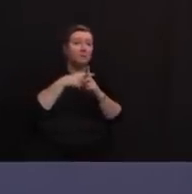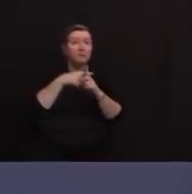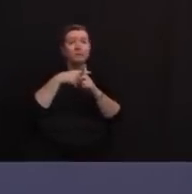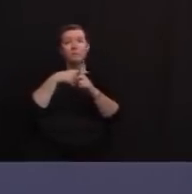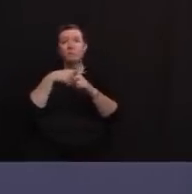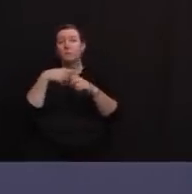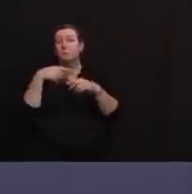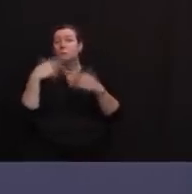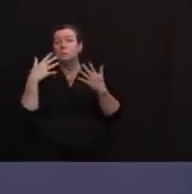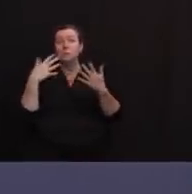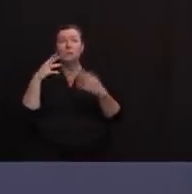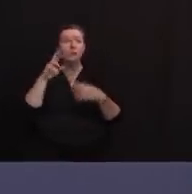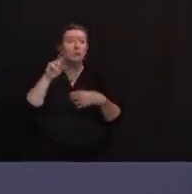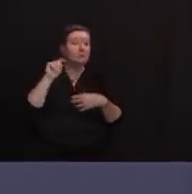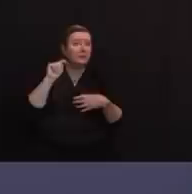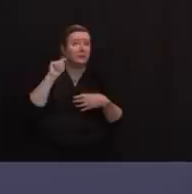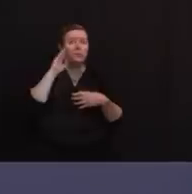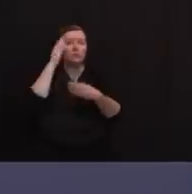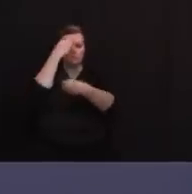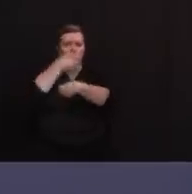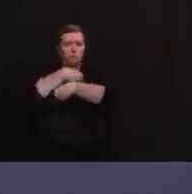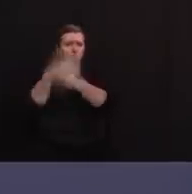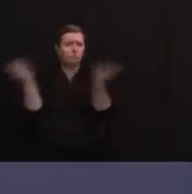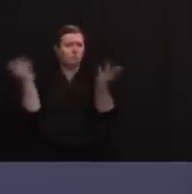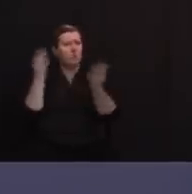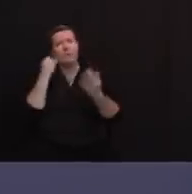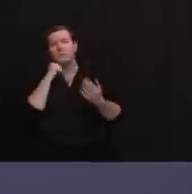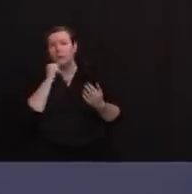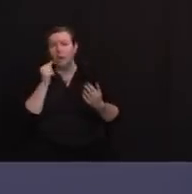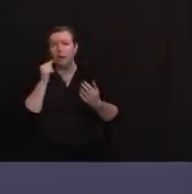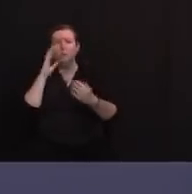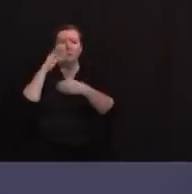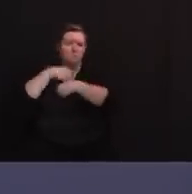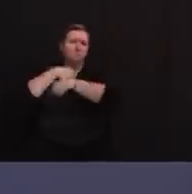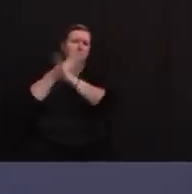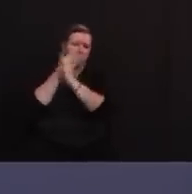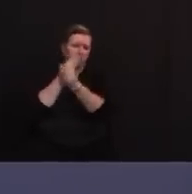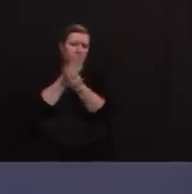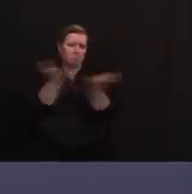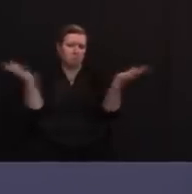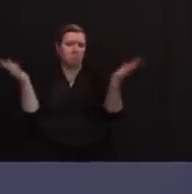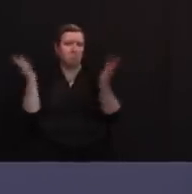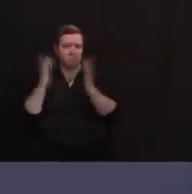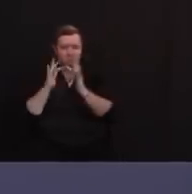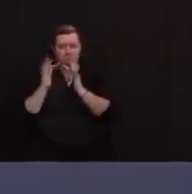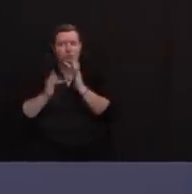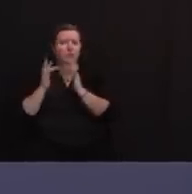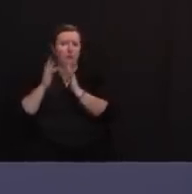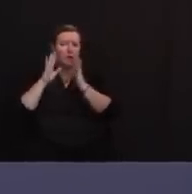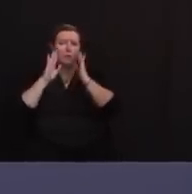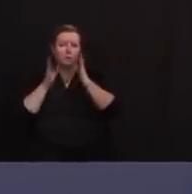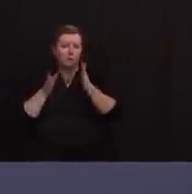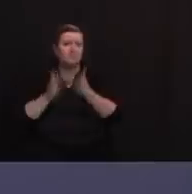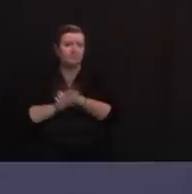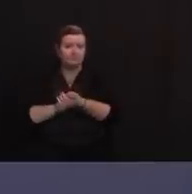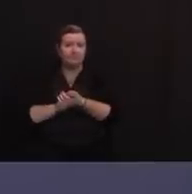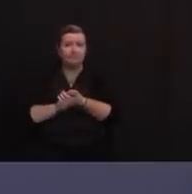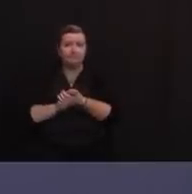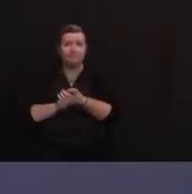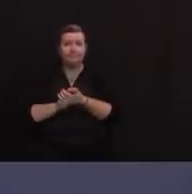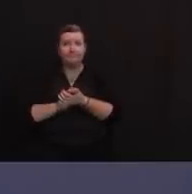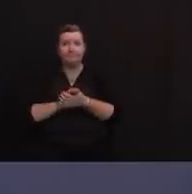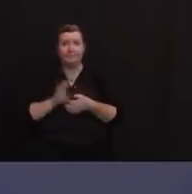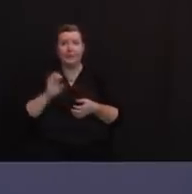color. And if not, we will come at you virtually, and then we'll get back on the same rhythm next week. So, Elise, good